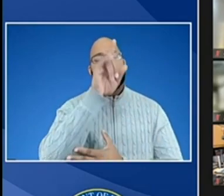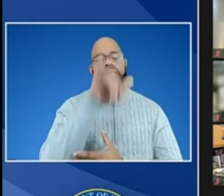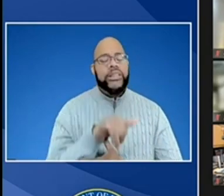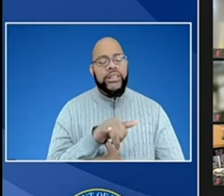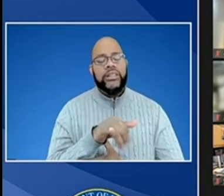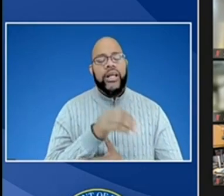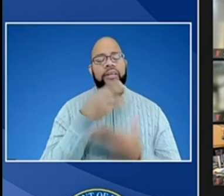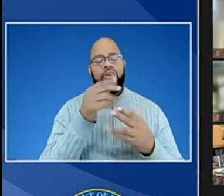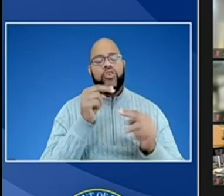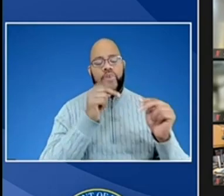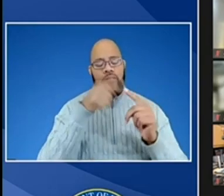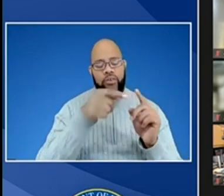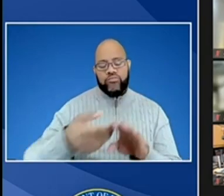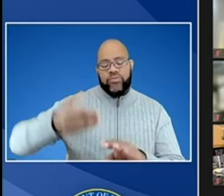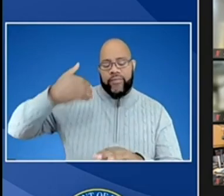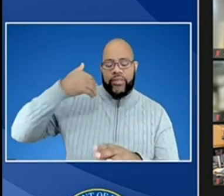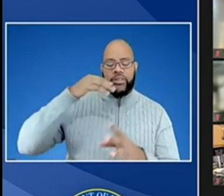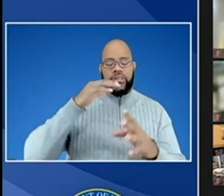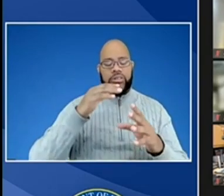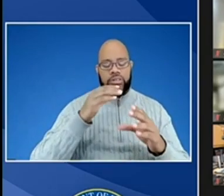negotiators, for your previous comments.